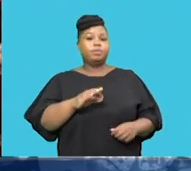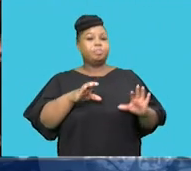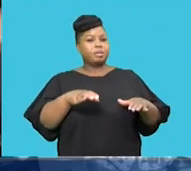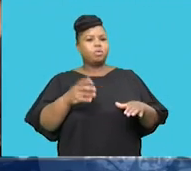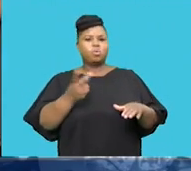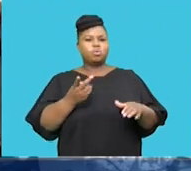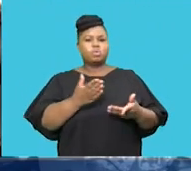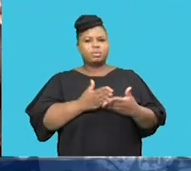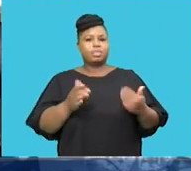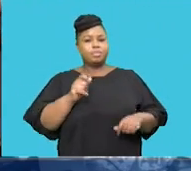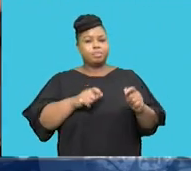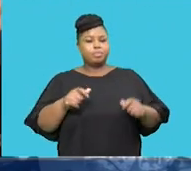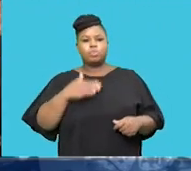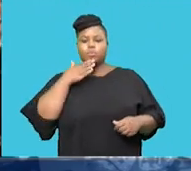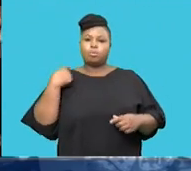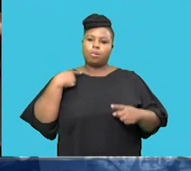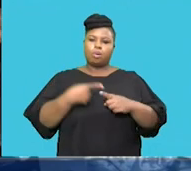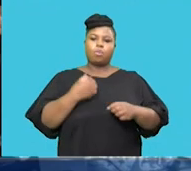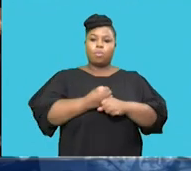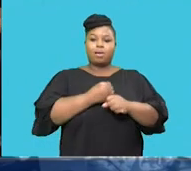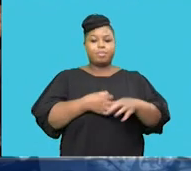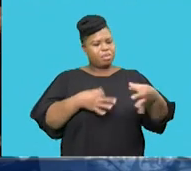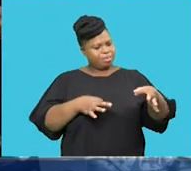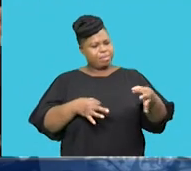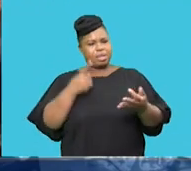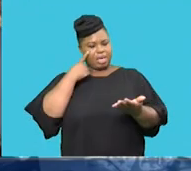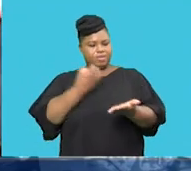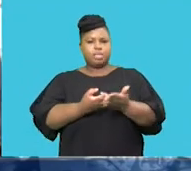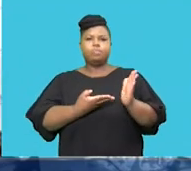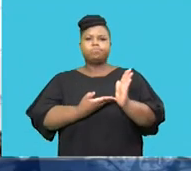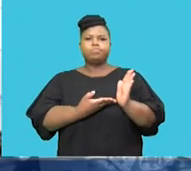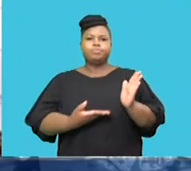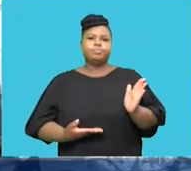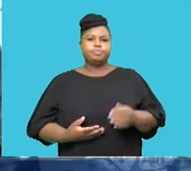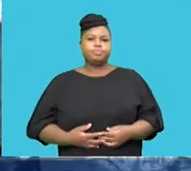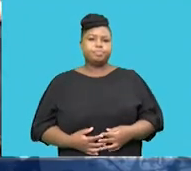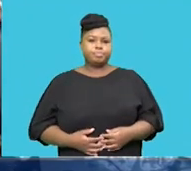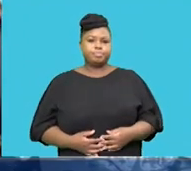ba se ba dietse tshebetso gale mme ditokomane le tsona di hlahella ha boima.